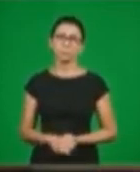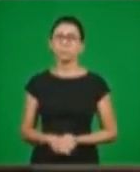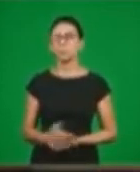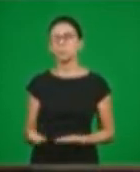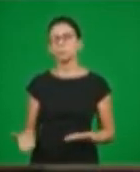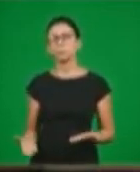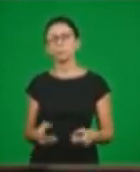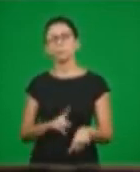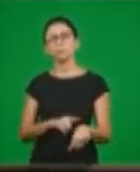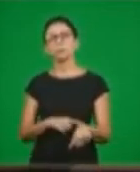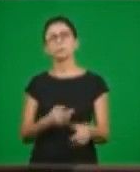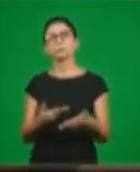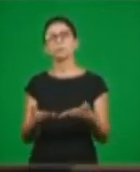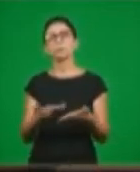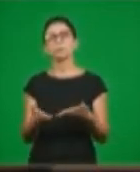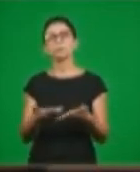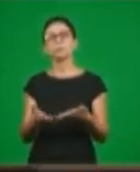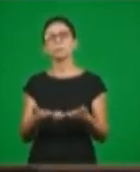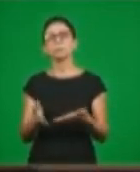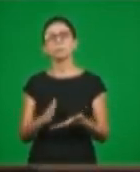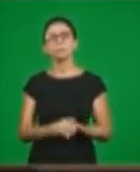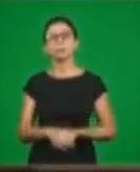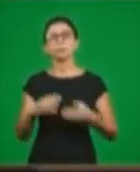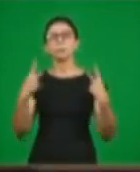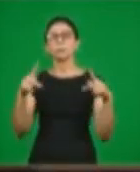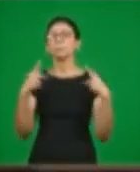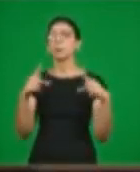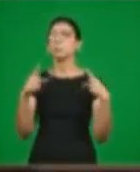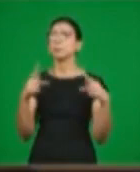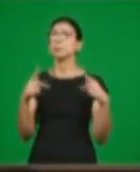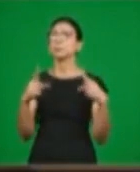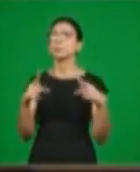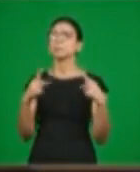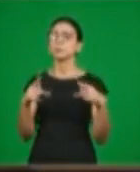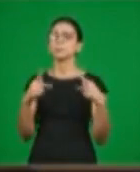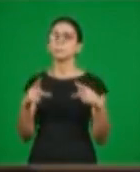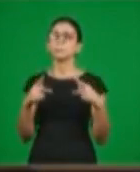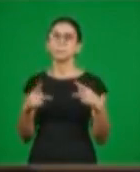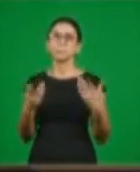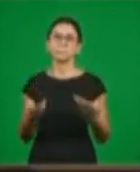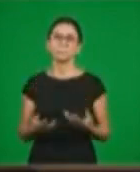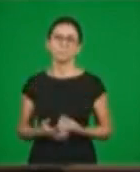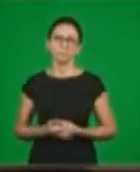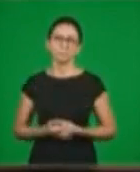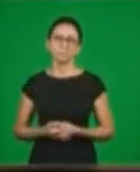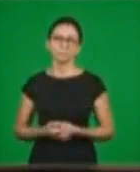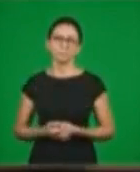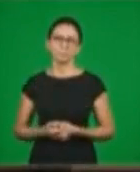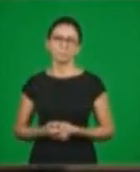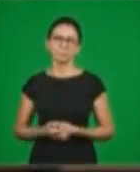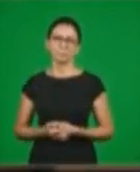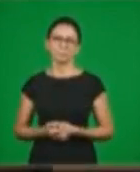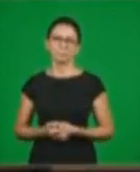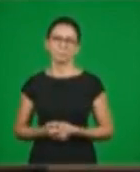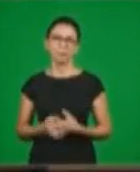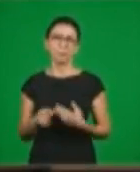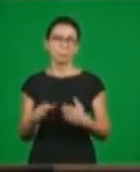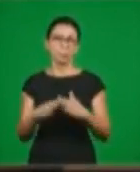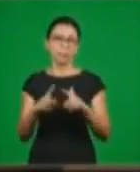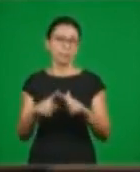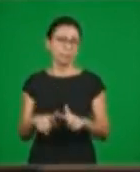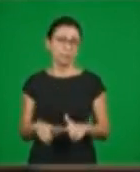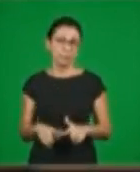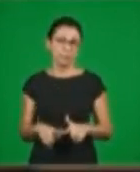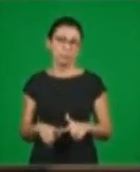And you know, we can't be right here, you know, without a breath. We have to say